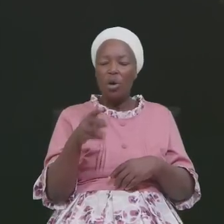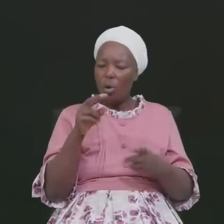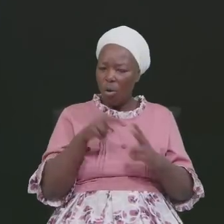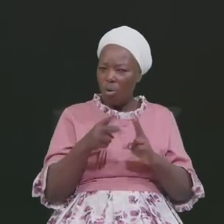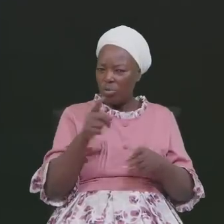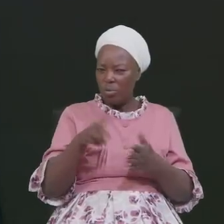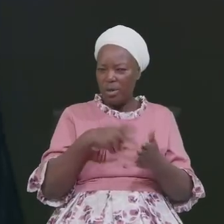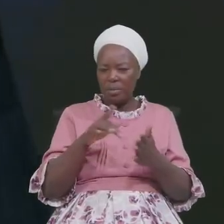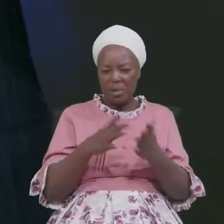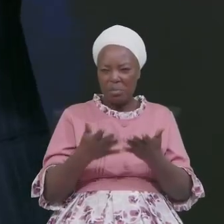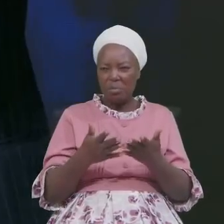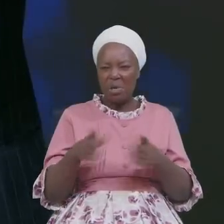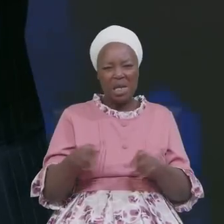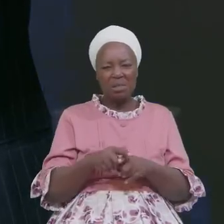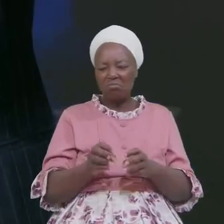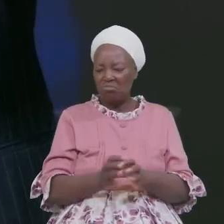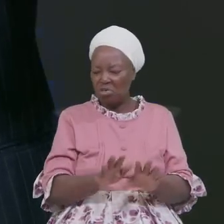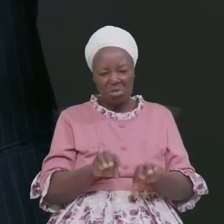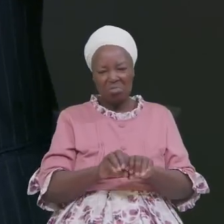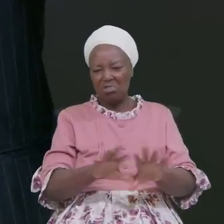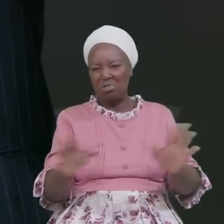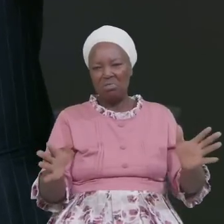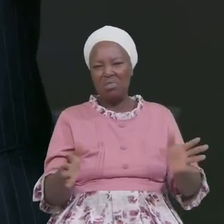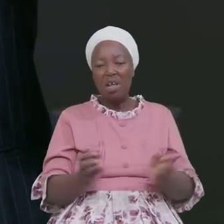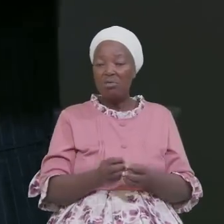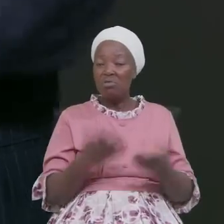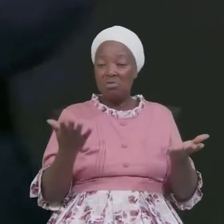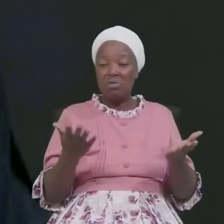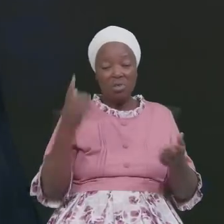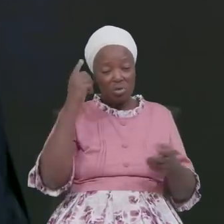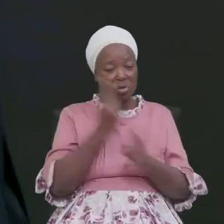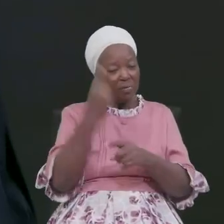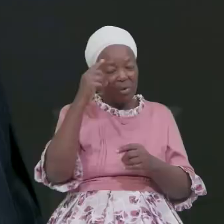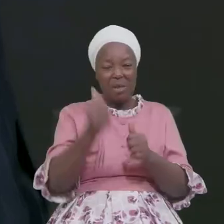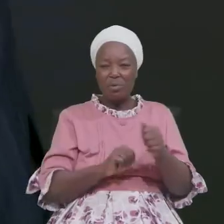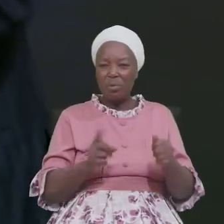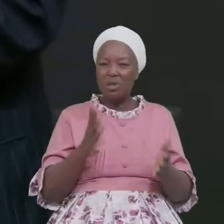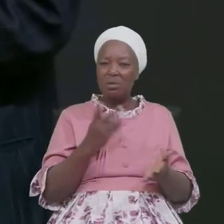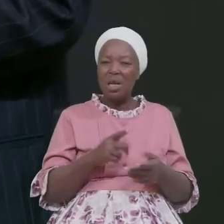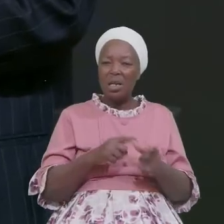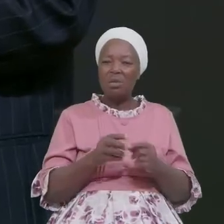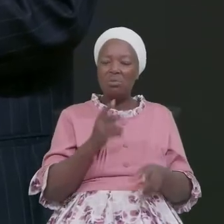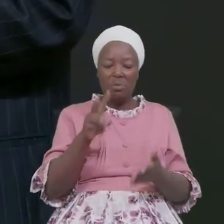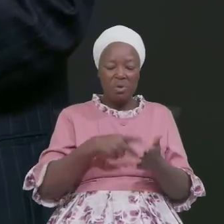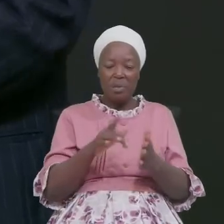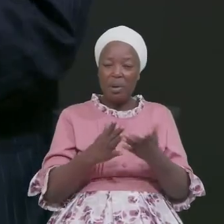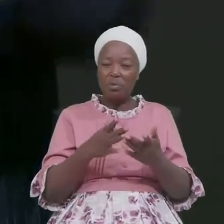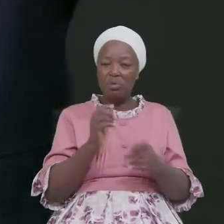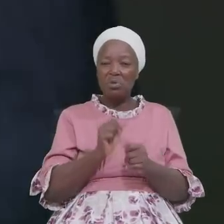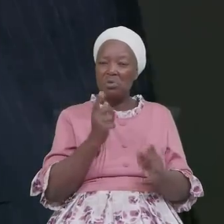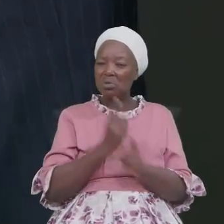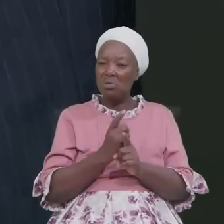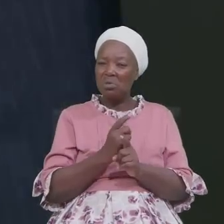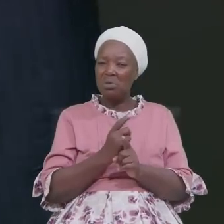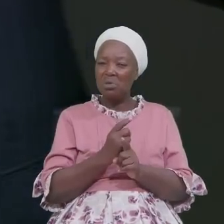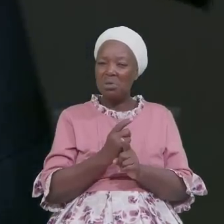Bible as a general book for everyone, and you never can identify